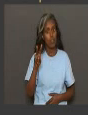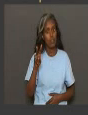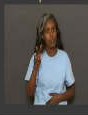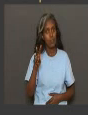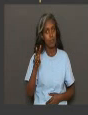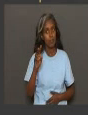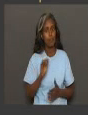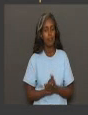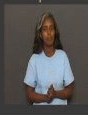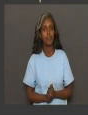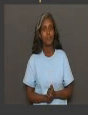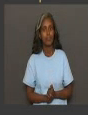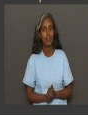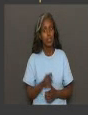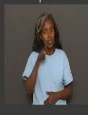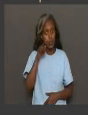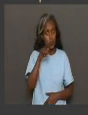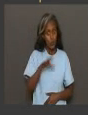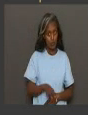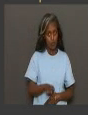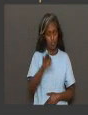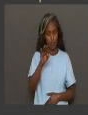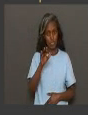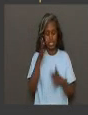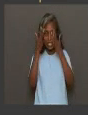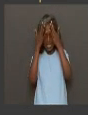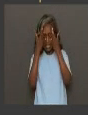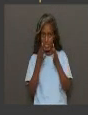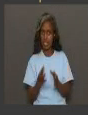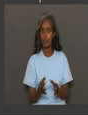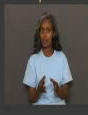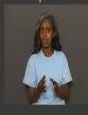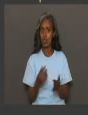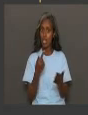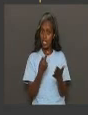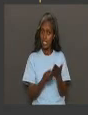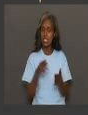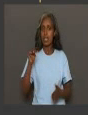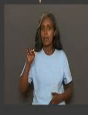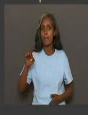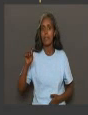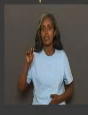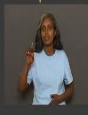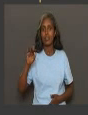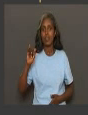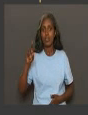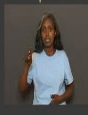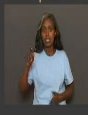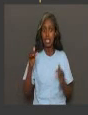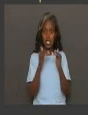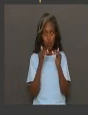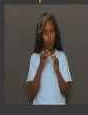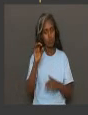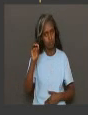112. You found that the determinant of this matrix is equal